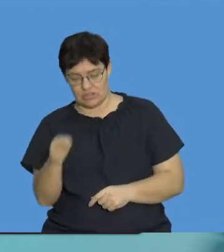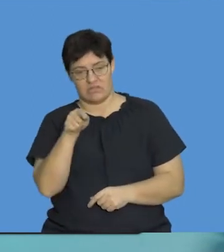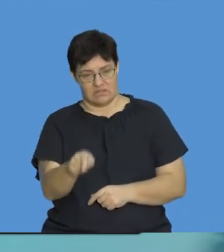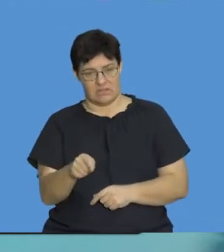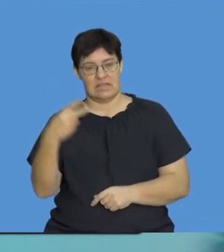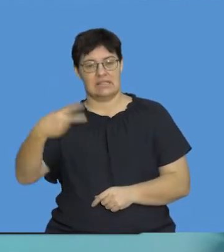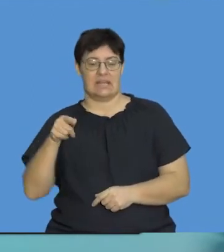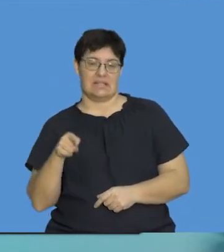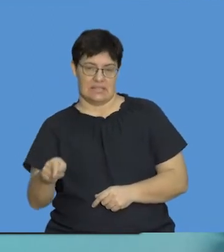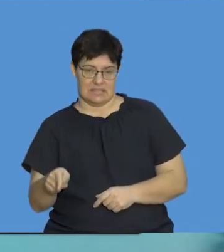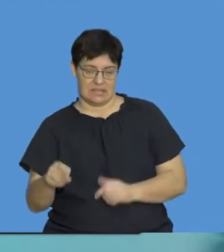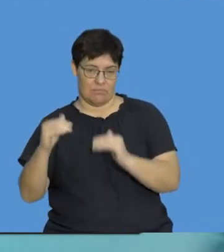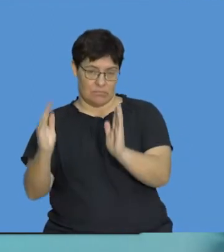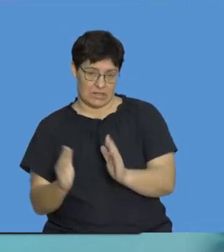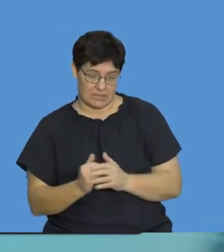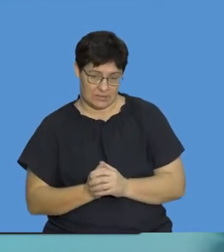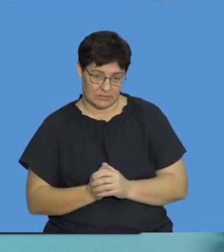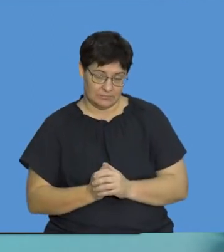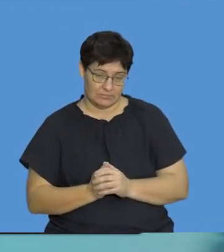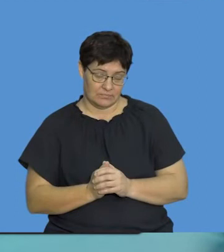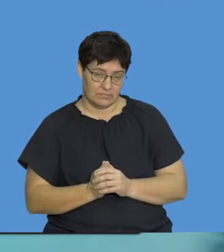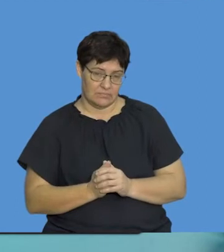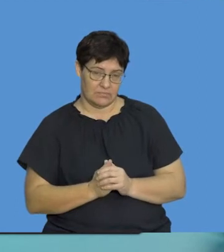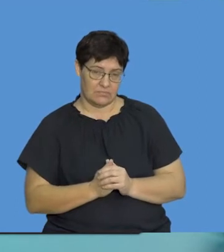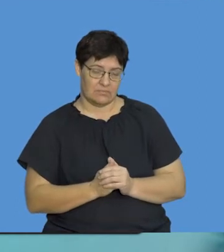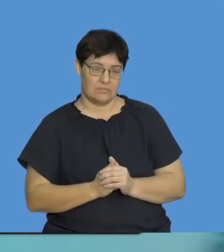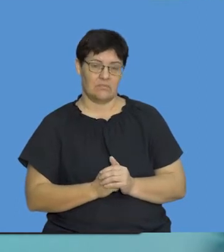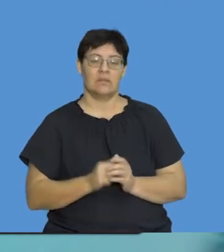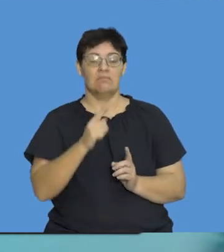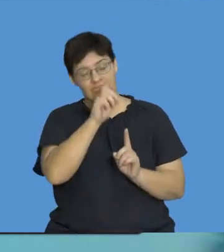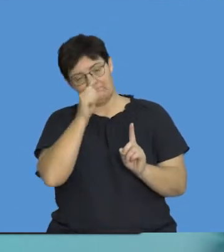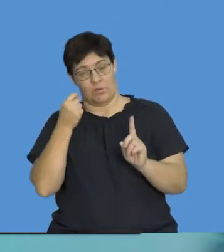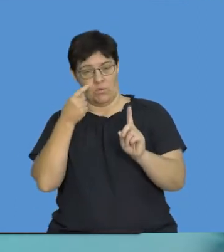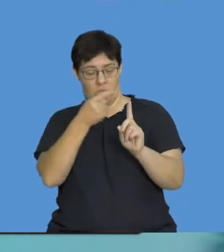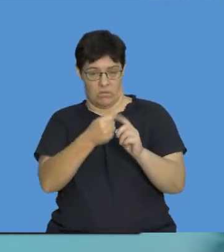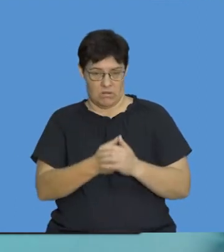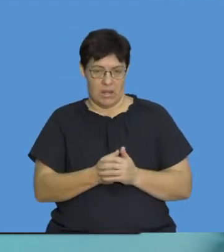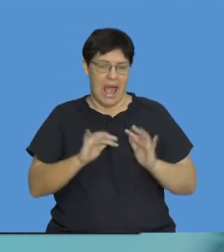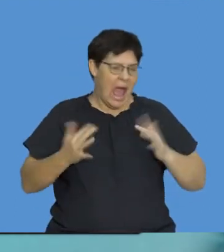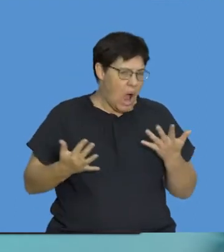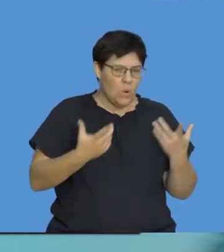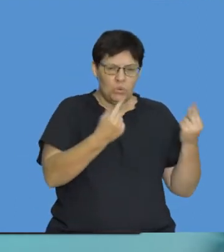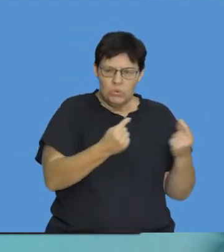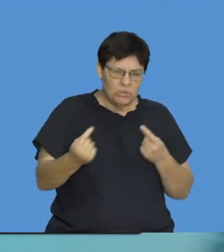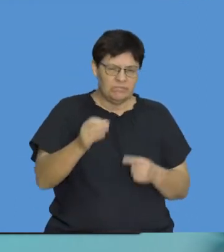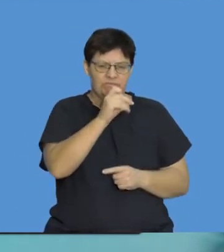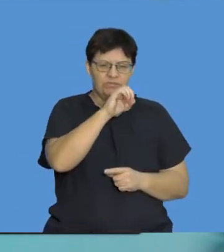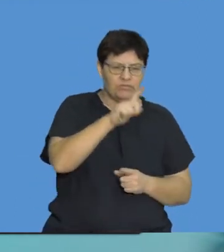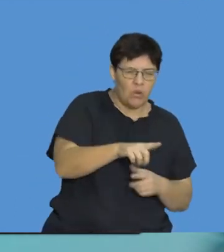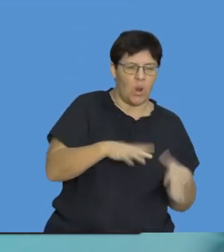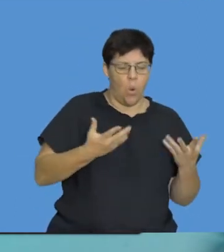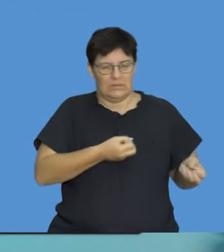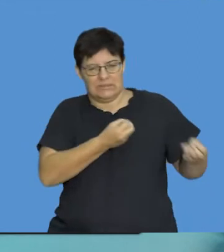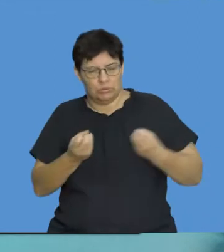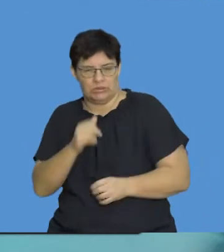is in the other bracket, I mean. And that's the goal here. How you do that, it's really up to you,